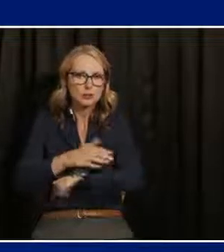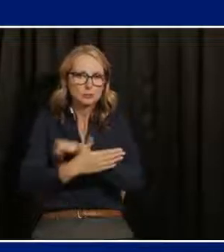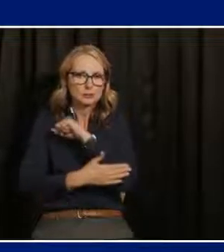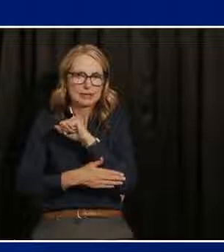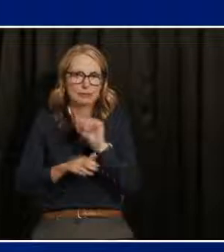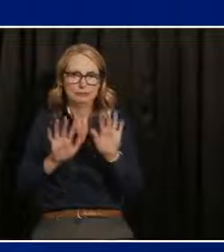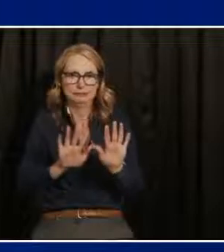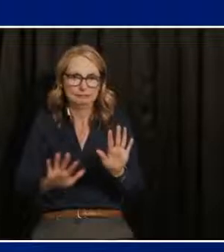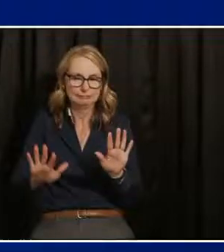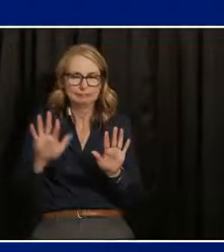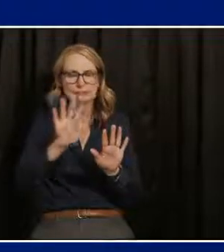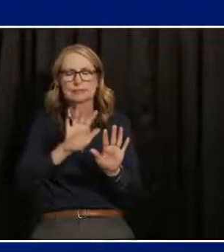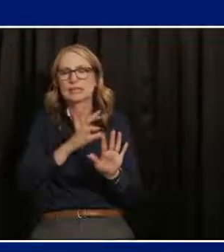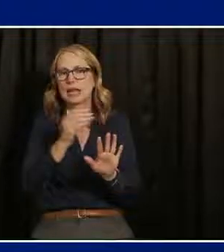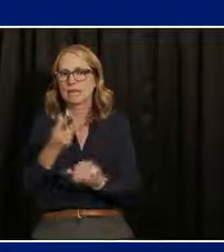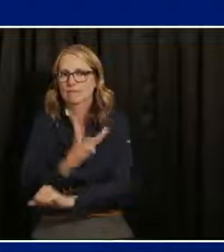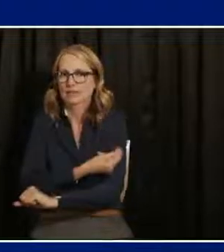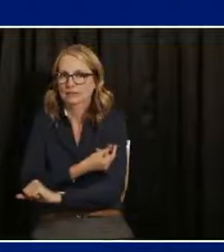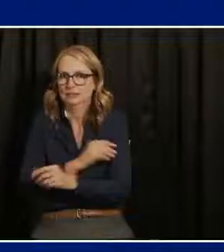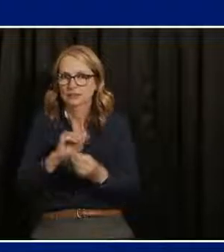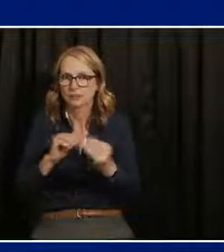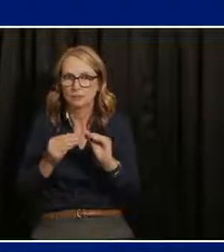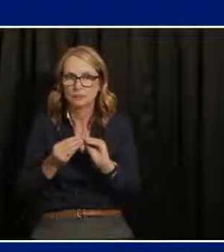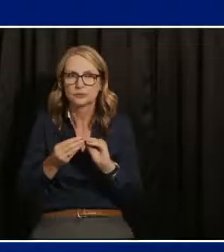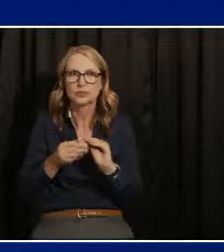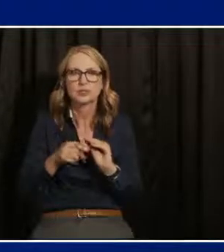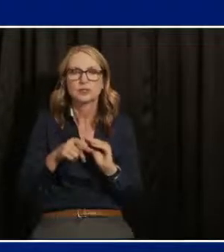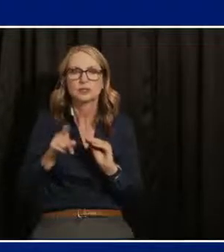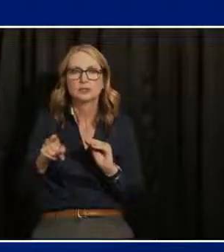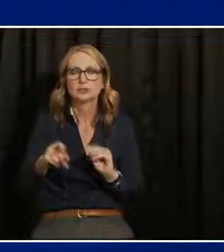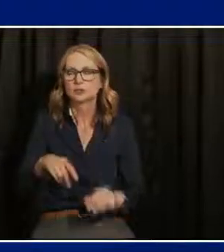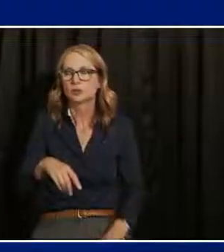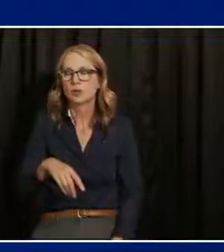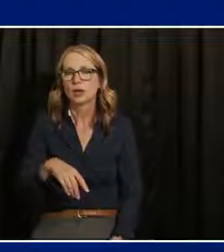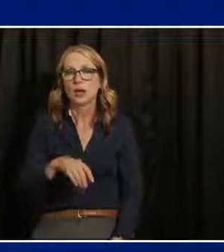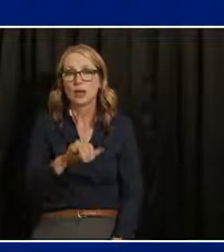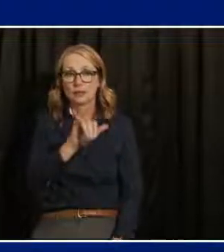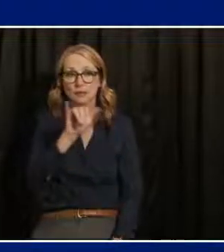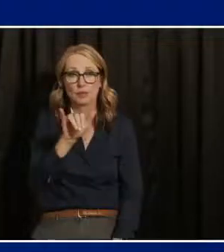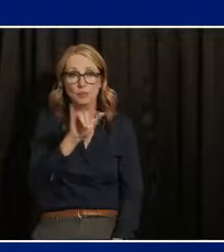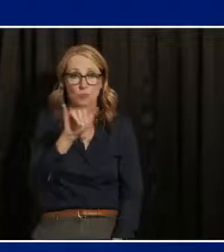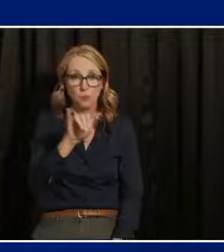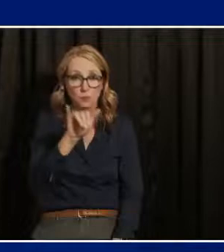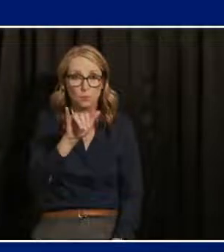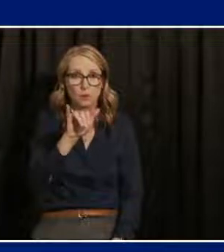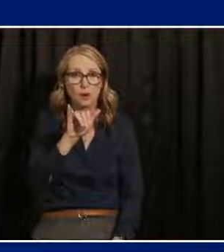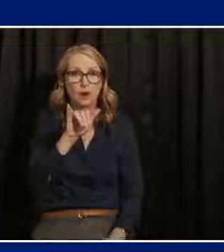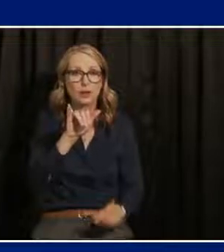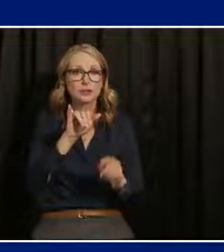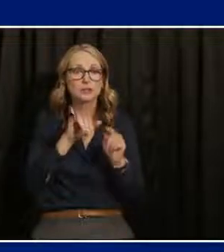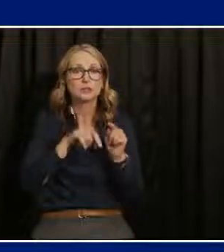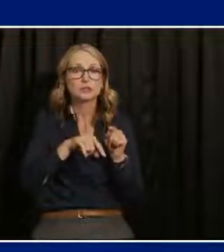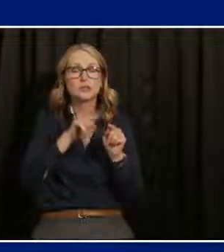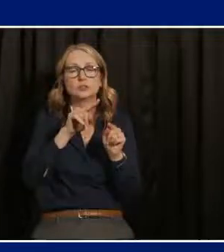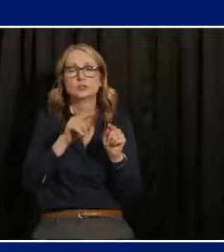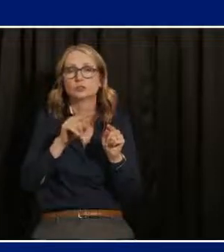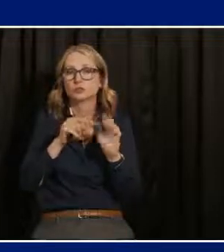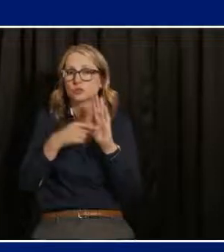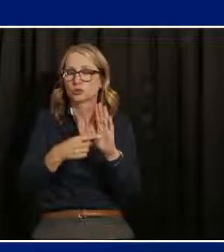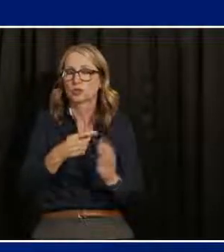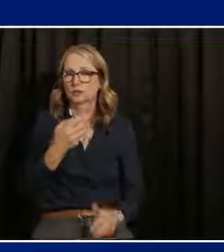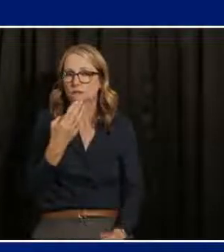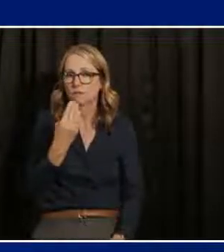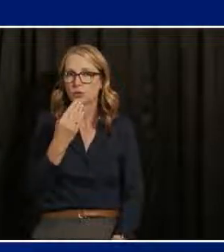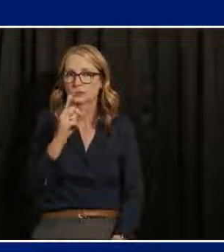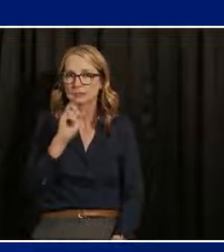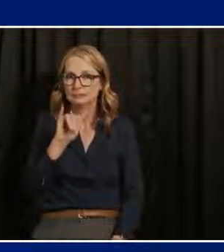vaccination rates. So this figure shows you on the y-axis or left-sided axis the 14-day hospitalization rate of individual counties. And then